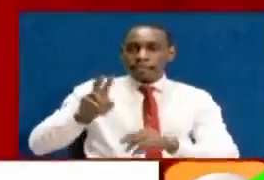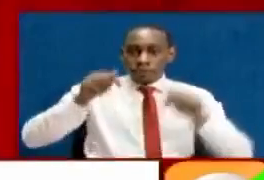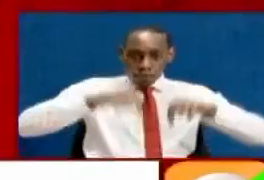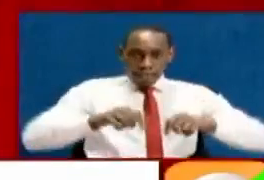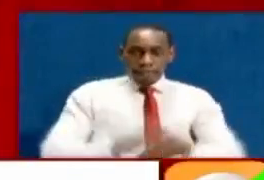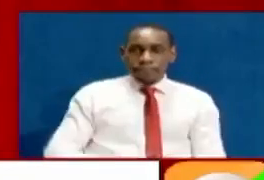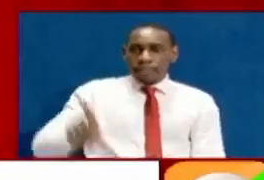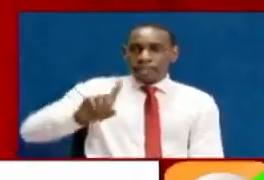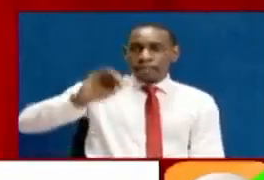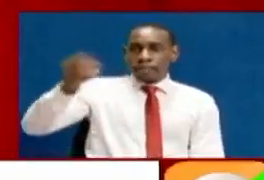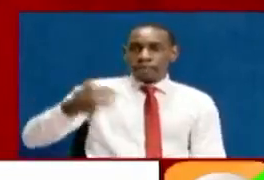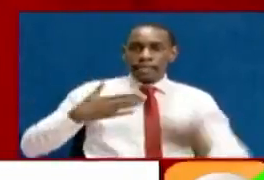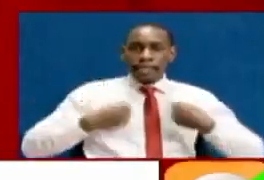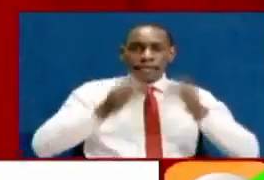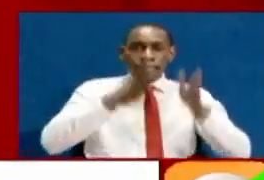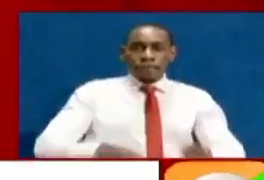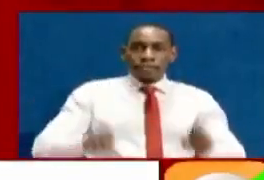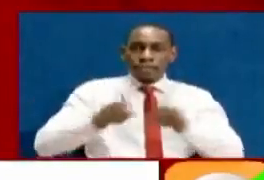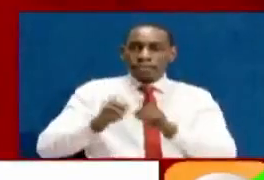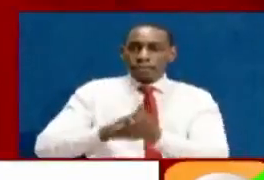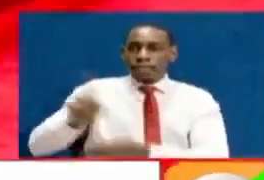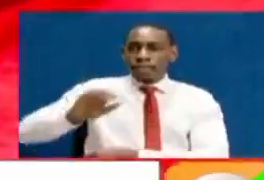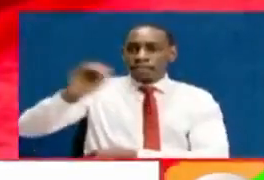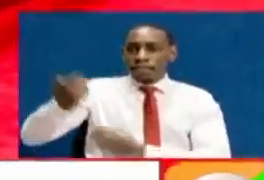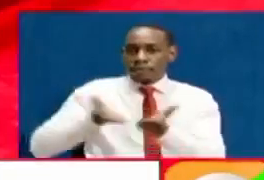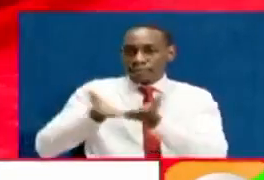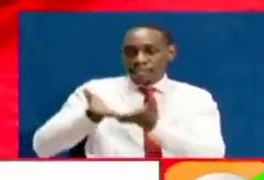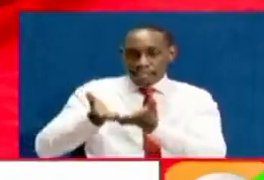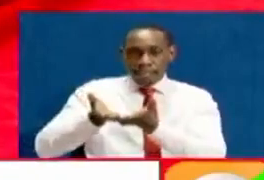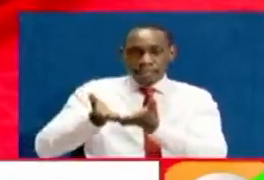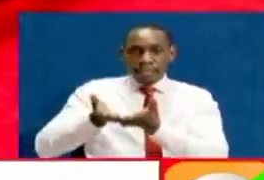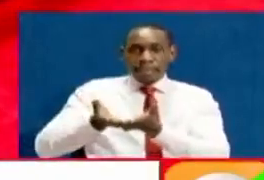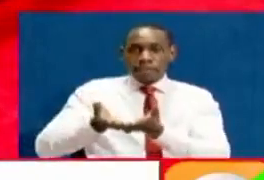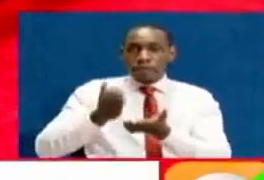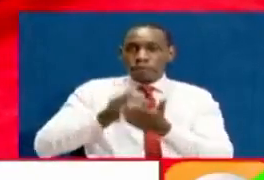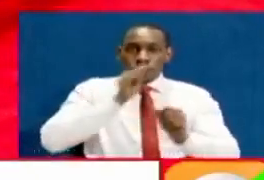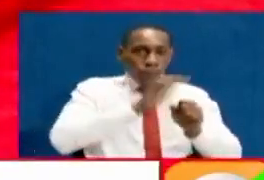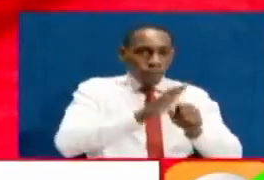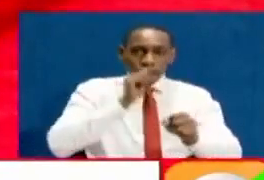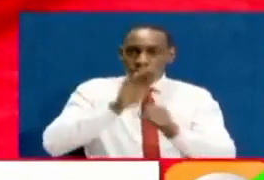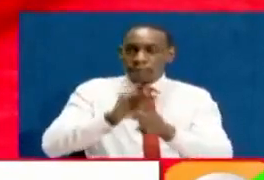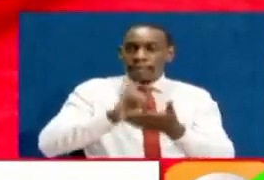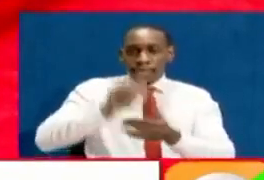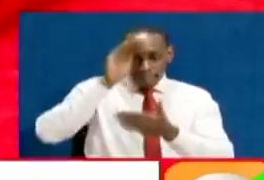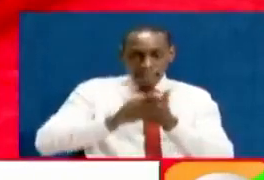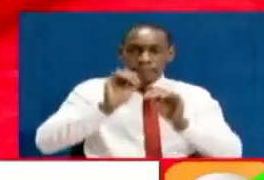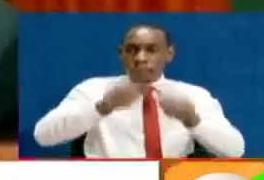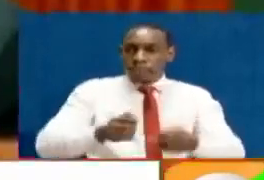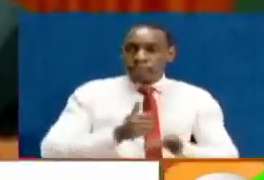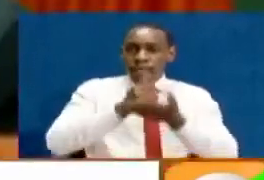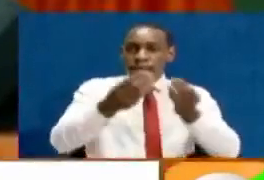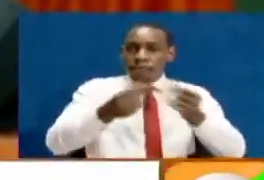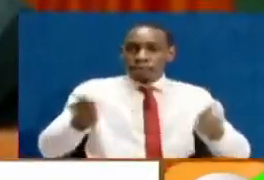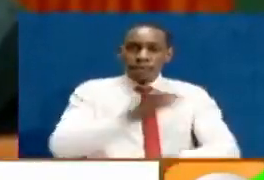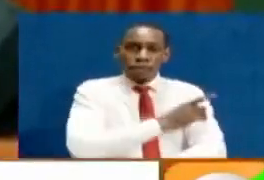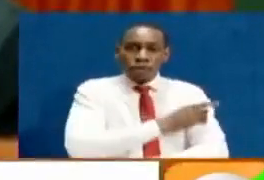today. Nairobi County health officials, as well as those from the Nairobi Metropolitan Services, making promises which they believe will play a part in